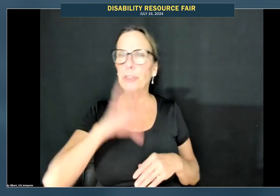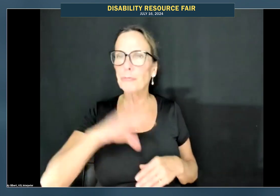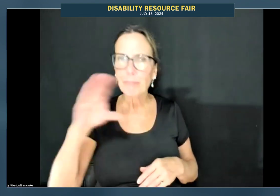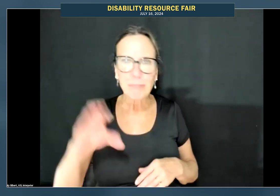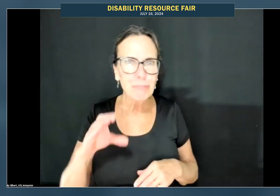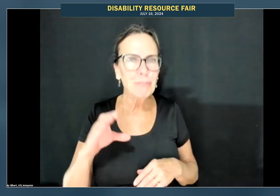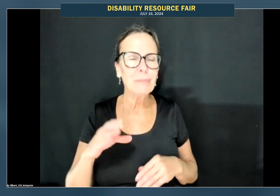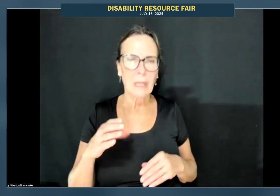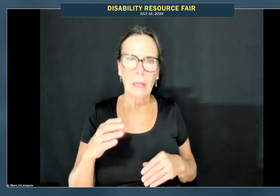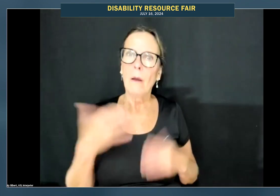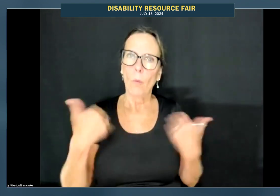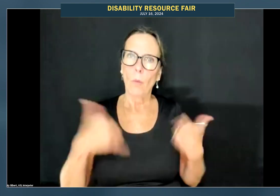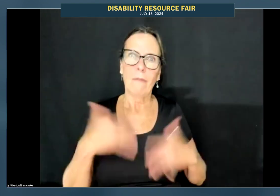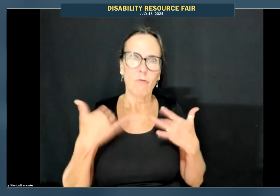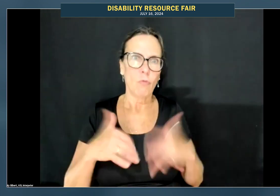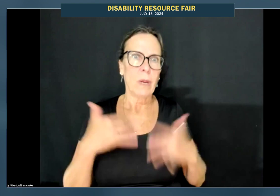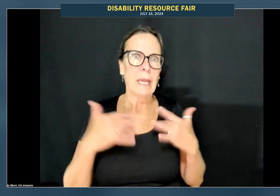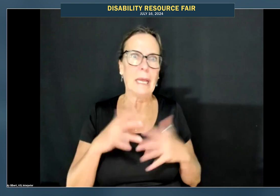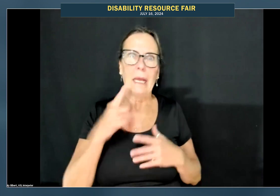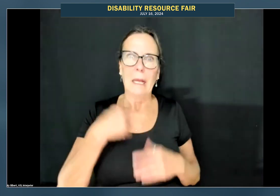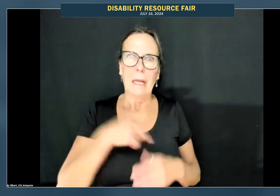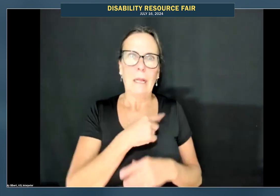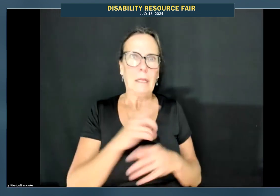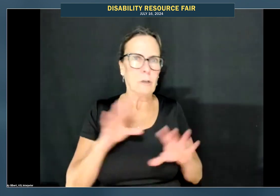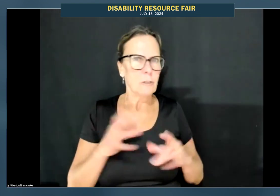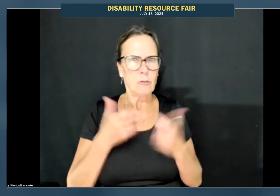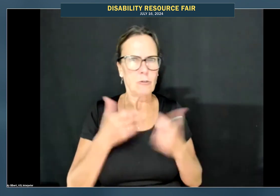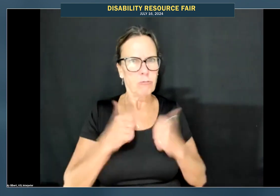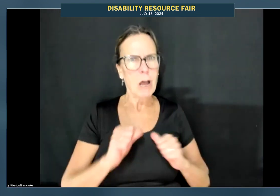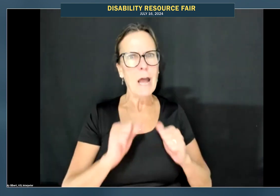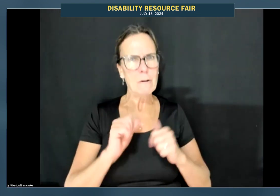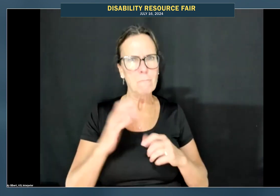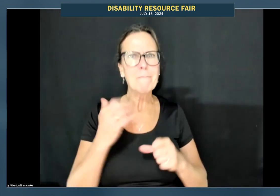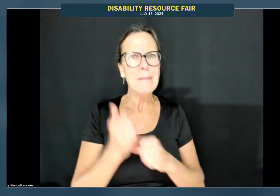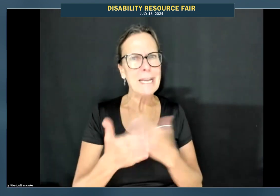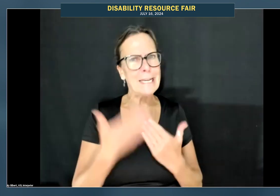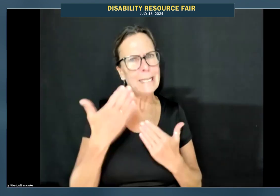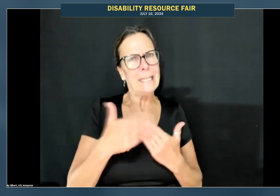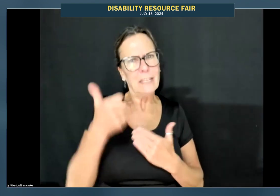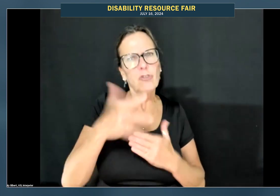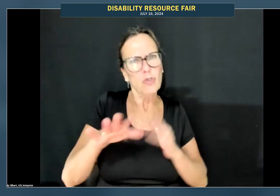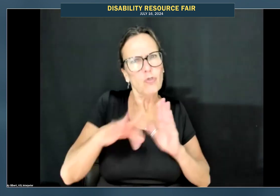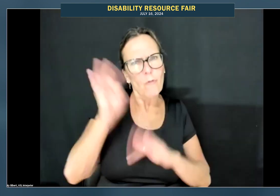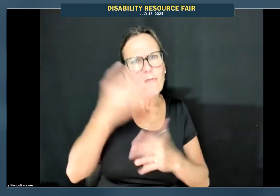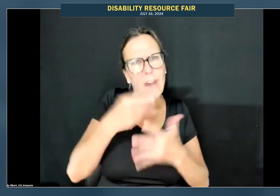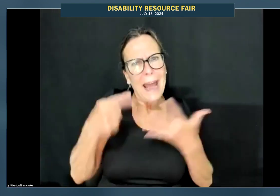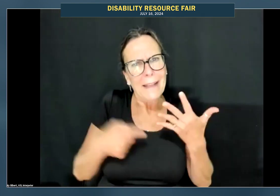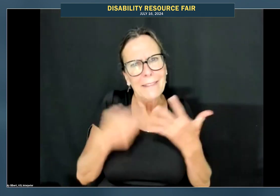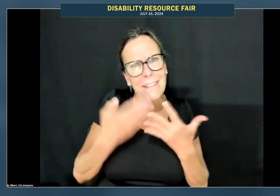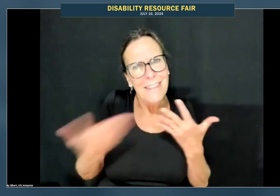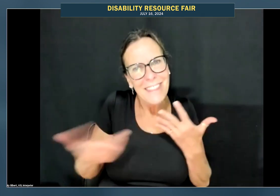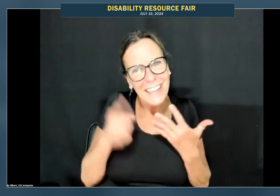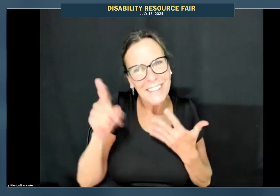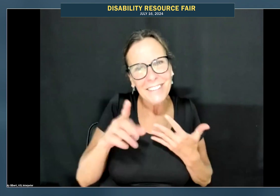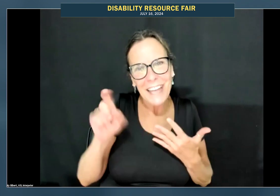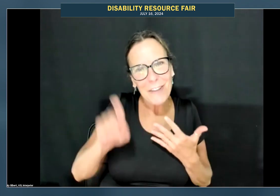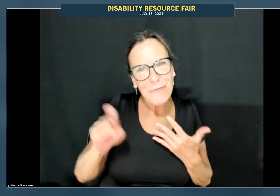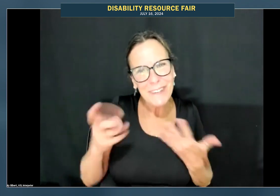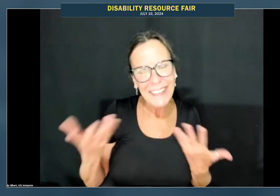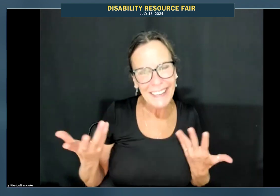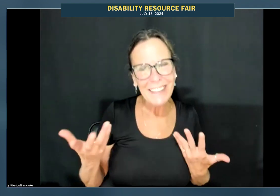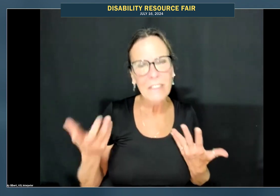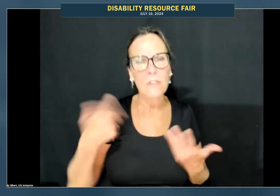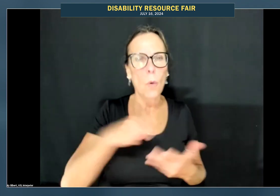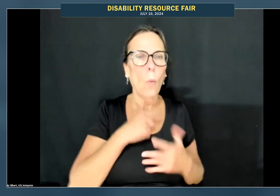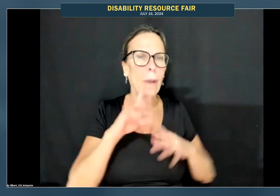we've really gone out of our way to try to make it easier to find the materials you need. So we have various